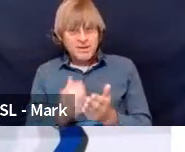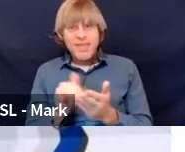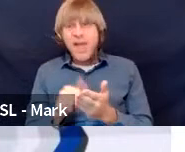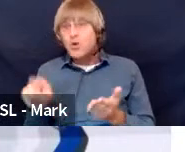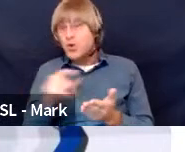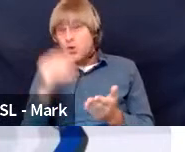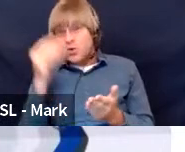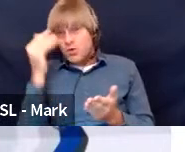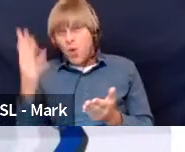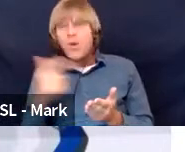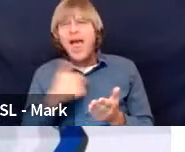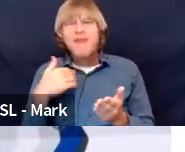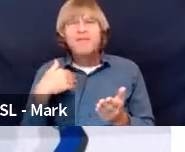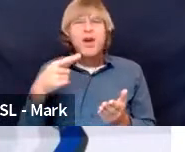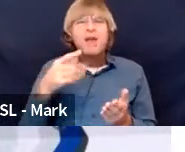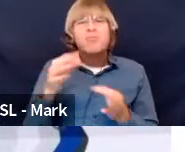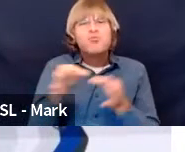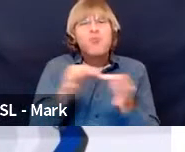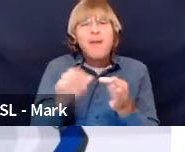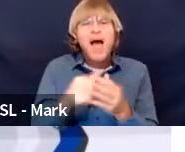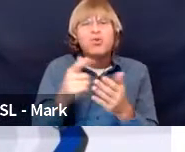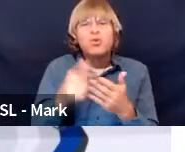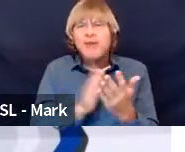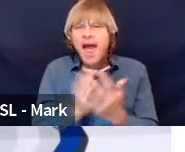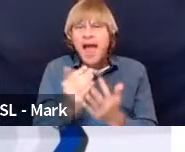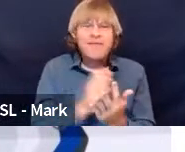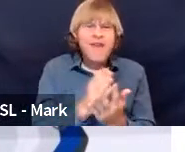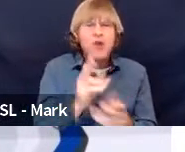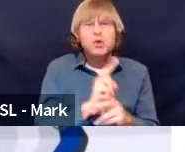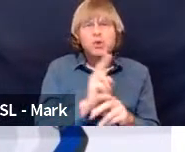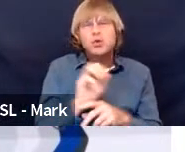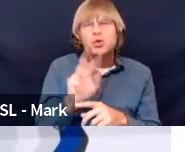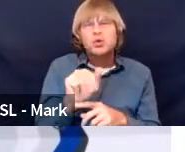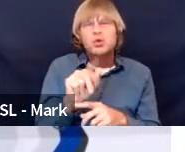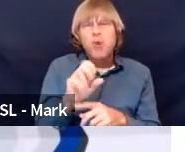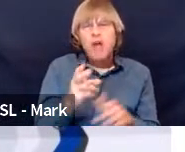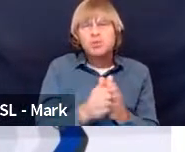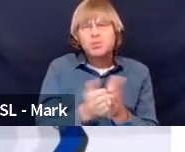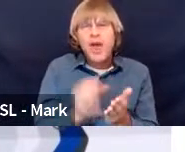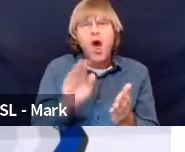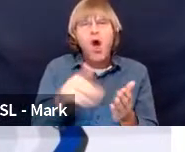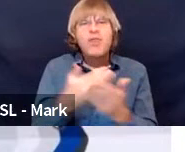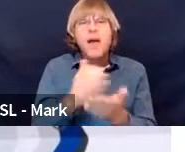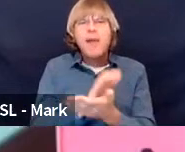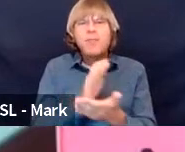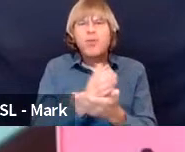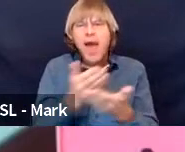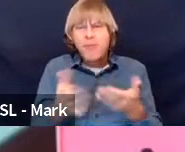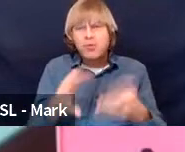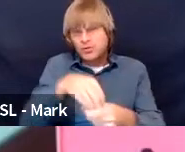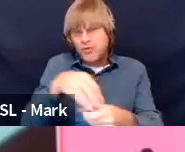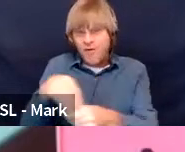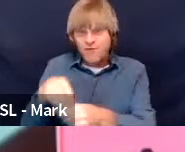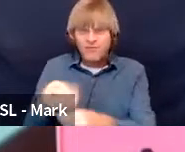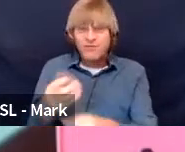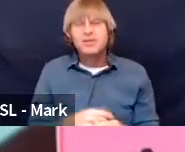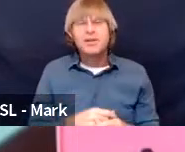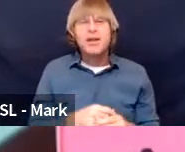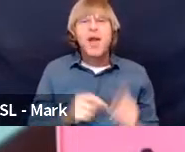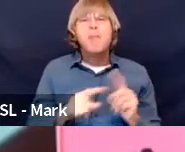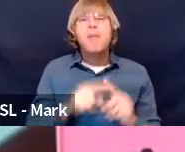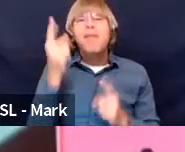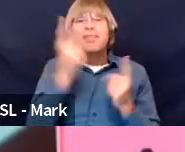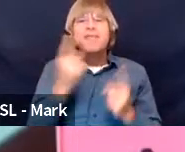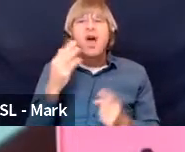don't know, we've got a little primer on how to actually navigate using a swatch book and all of the paper attributes involved. But think